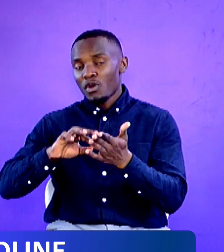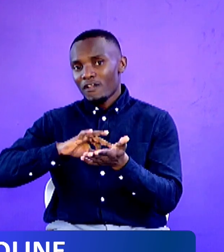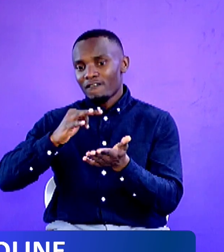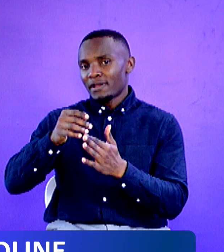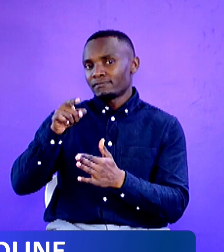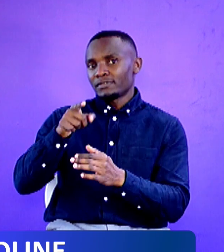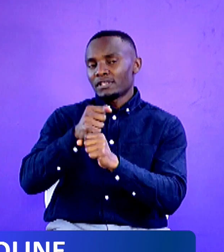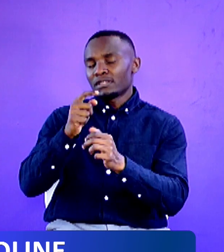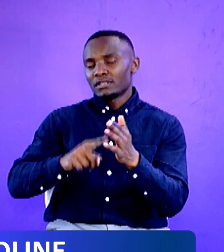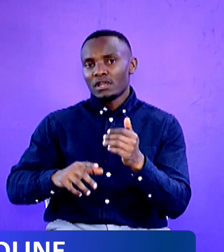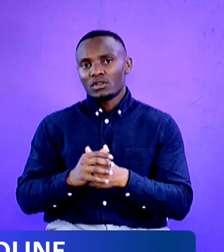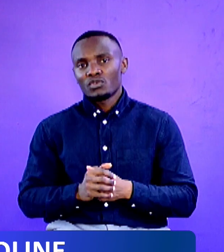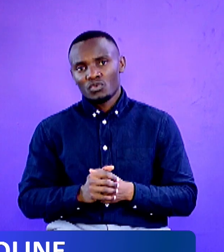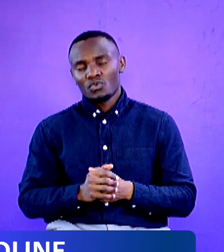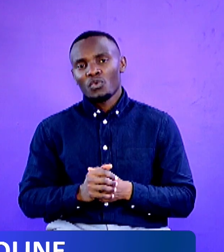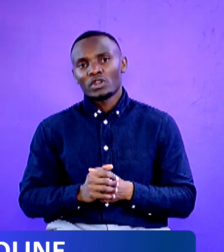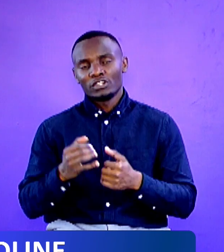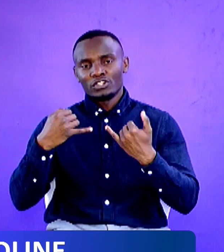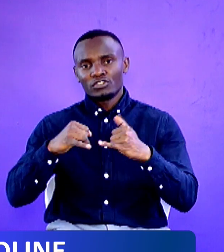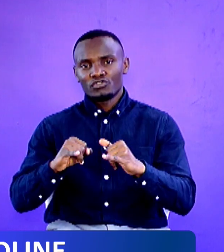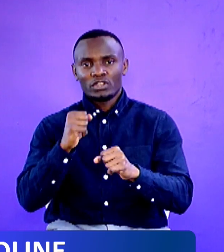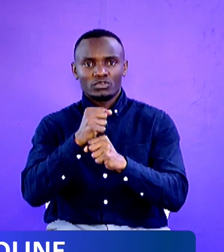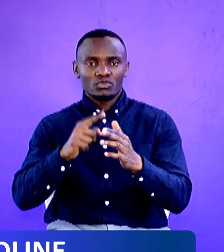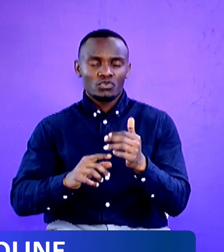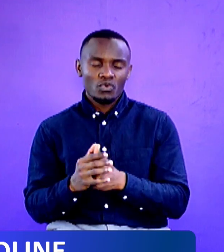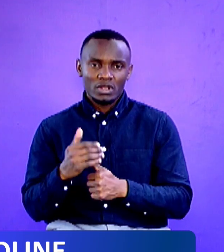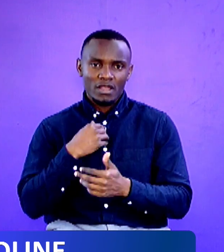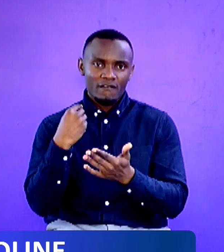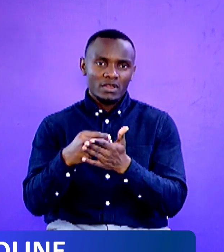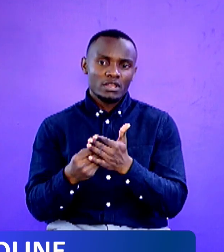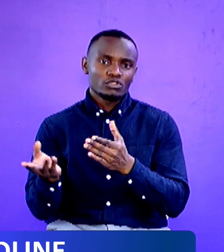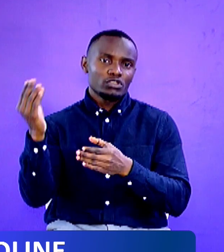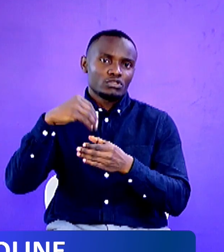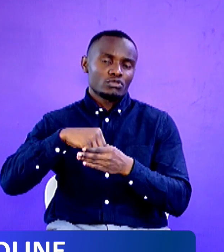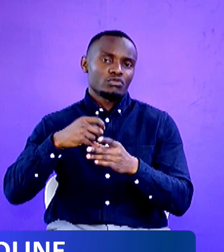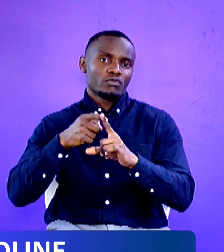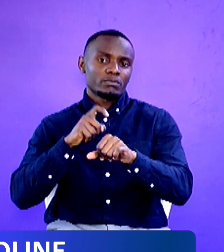launch in late 2022. Here are the full details to the story.